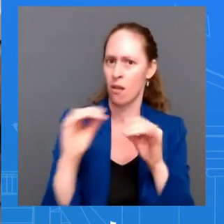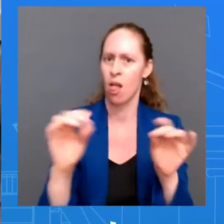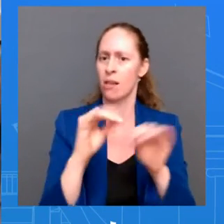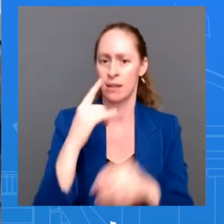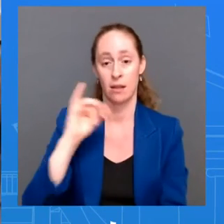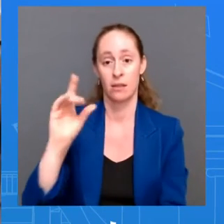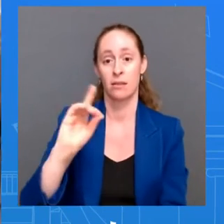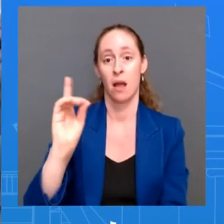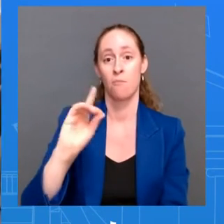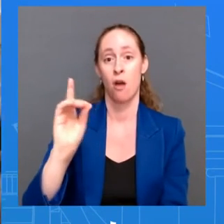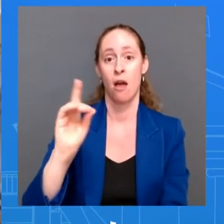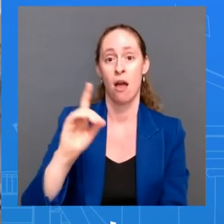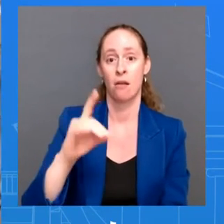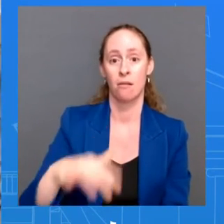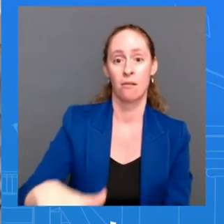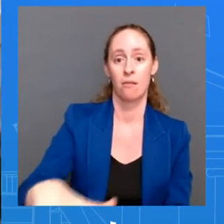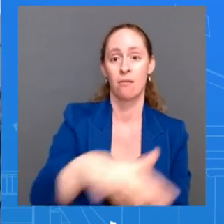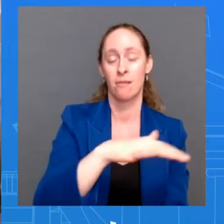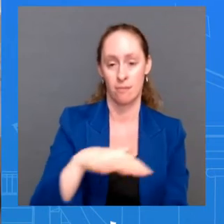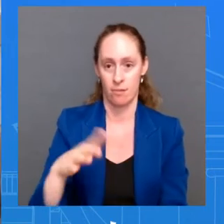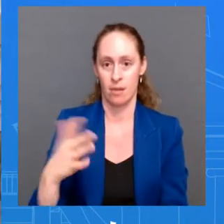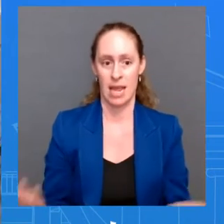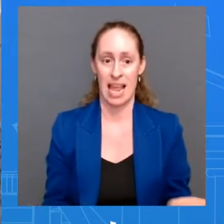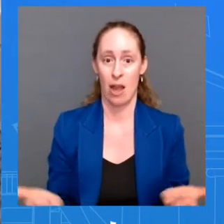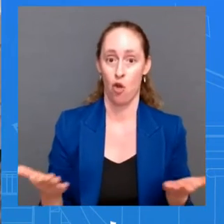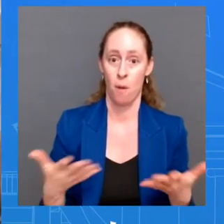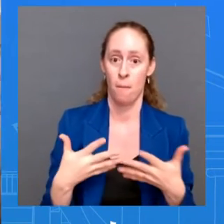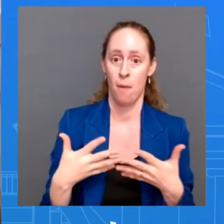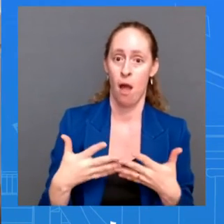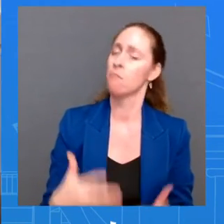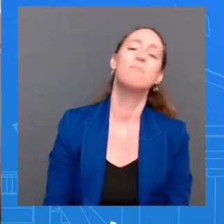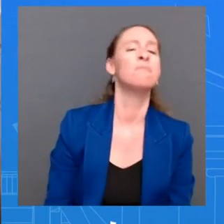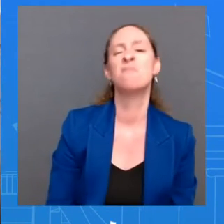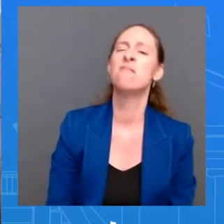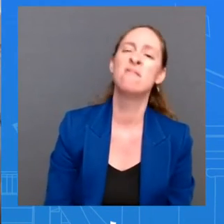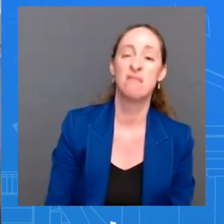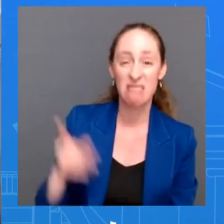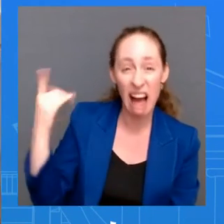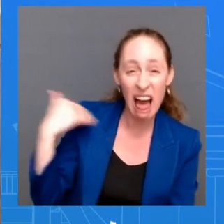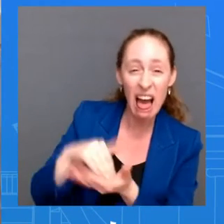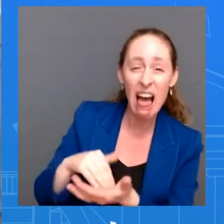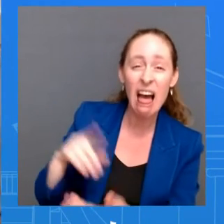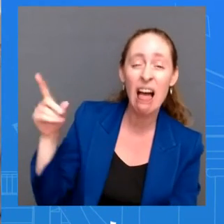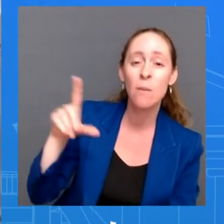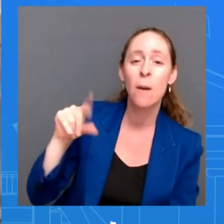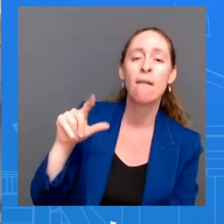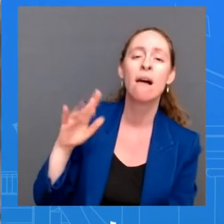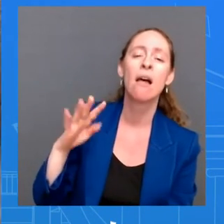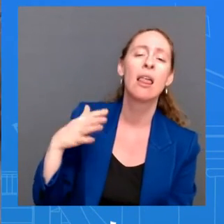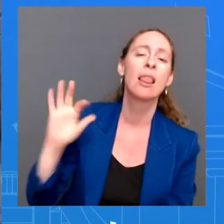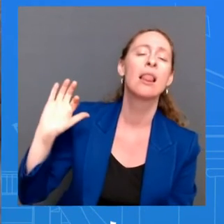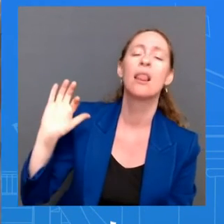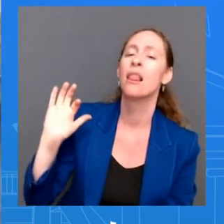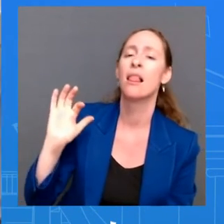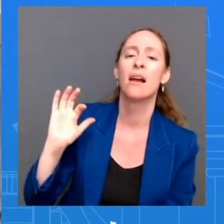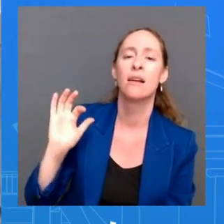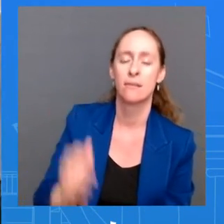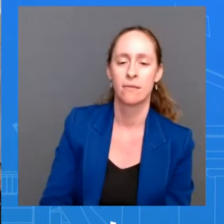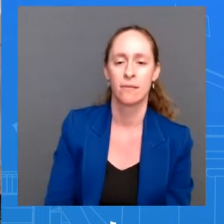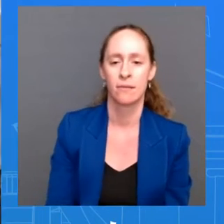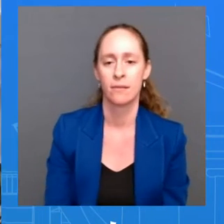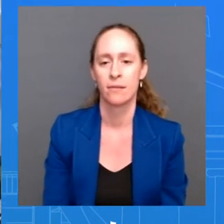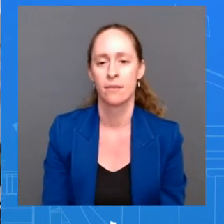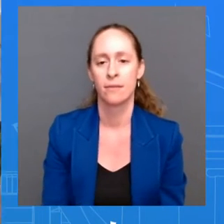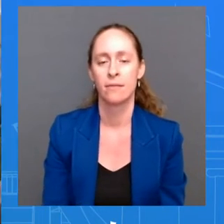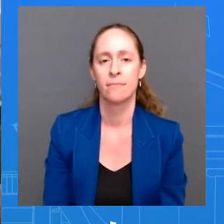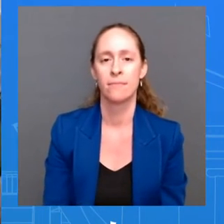has 26% who say they do want him to run. We had some reporting yesterday that the administration is keeping a close eye on